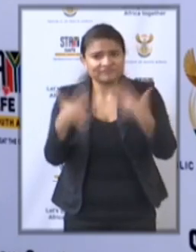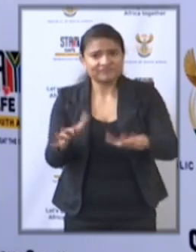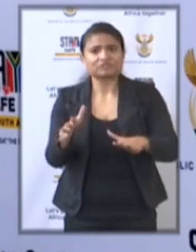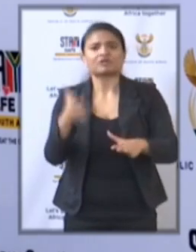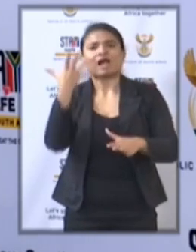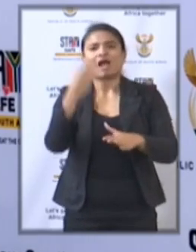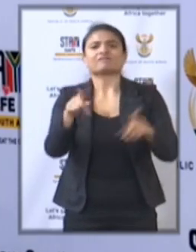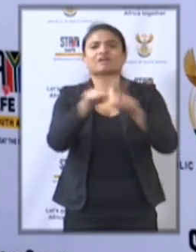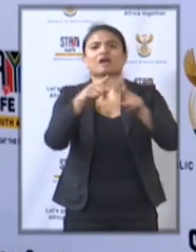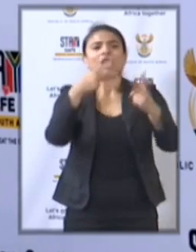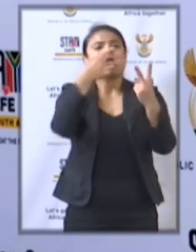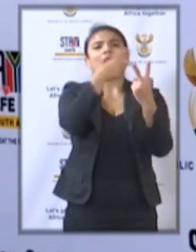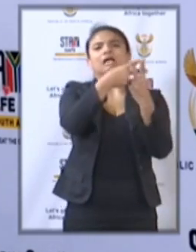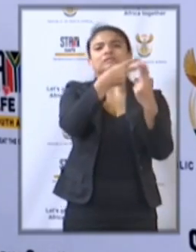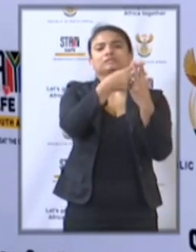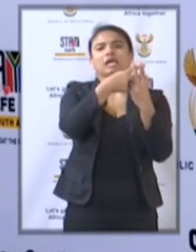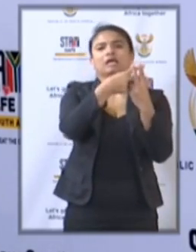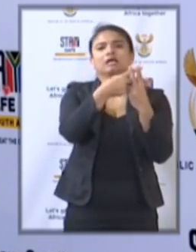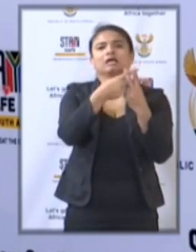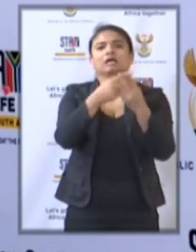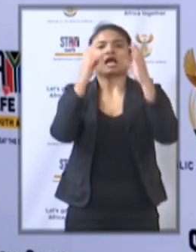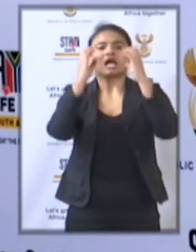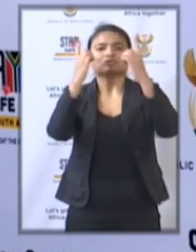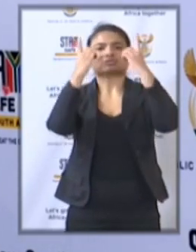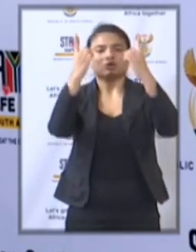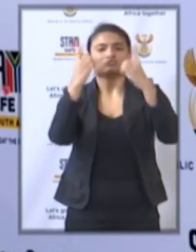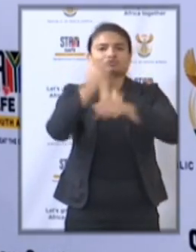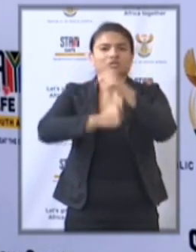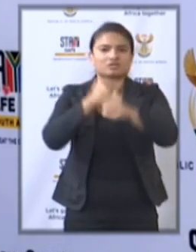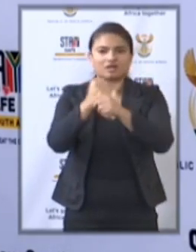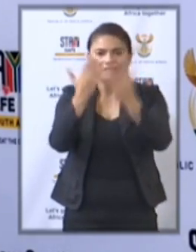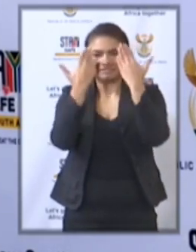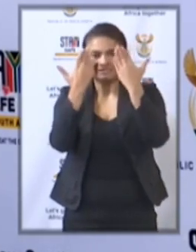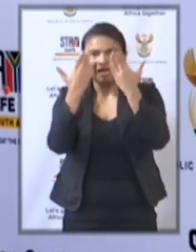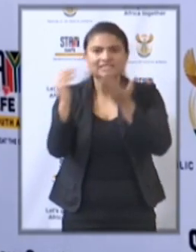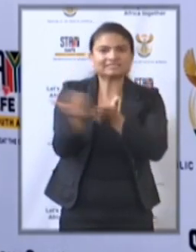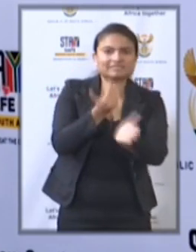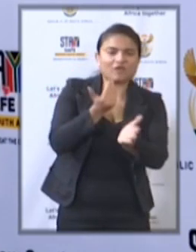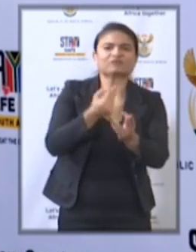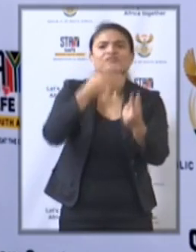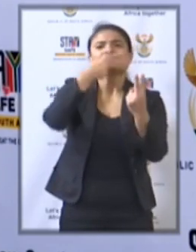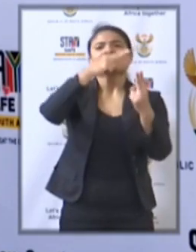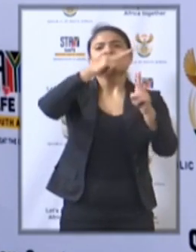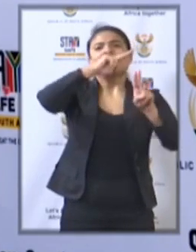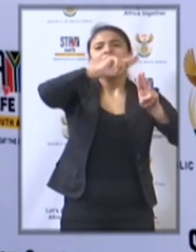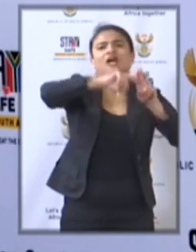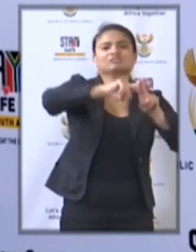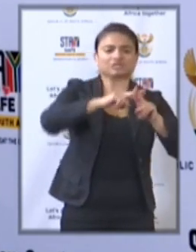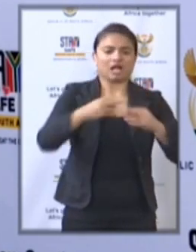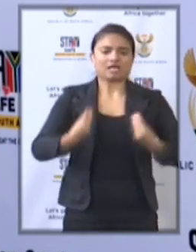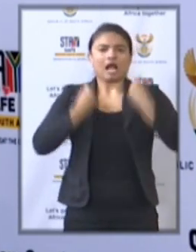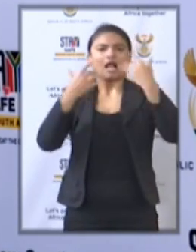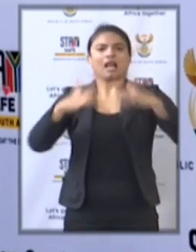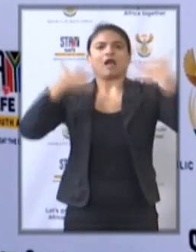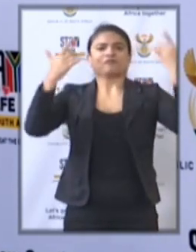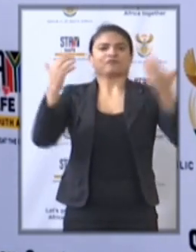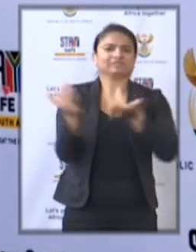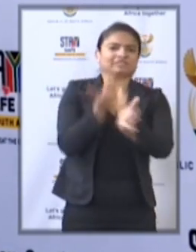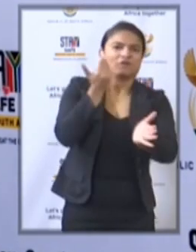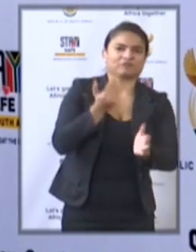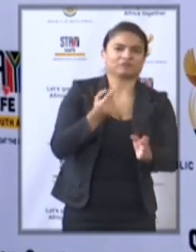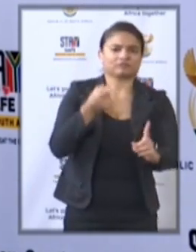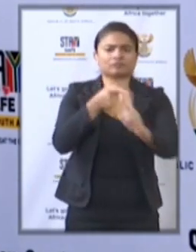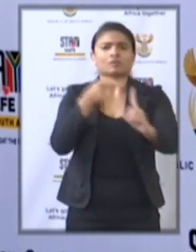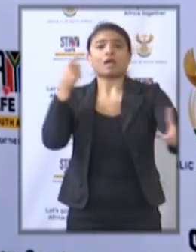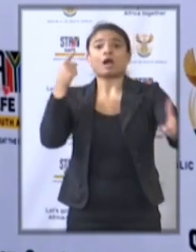the academic year, hashtag save lives. We have not reached that stage as yet. We hope we do